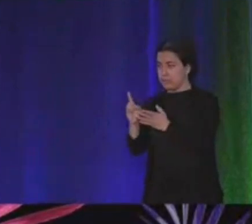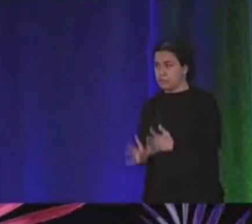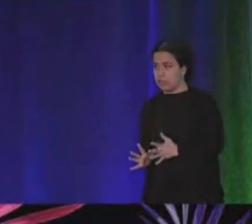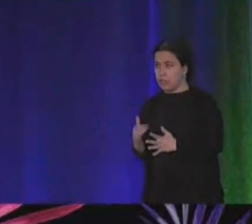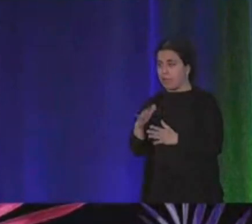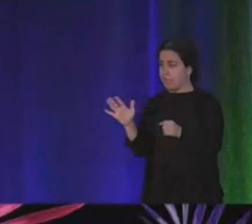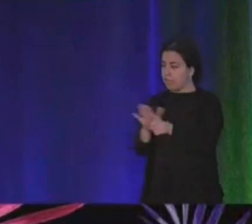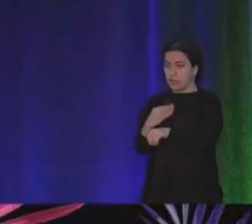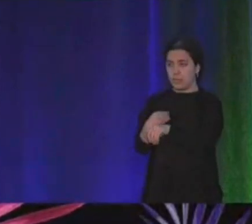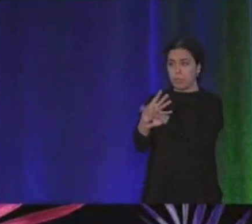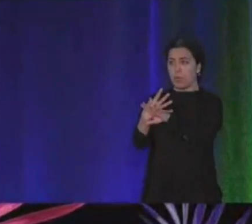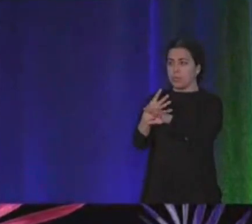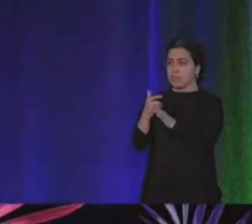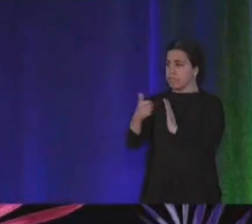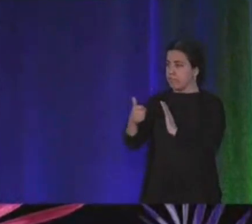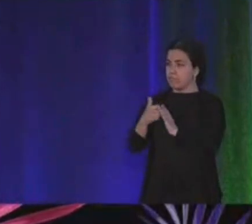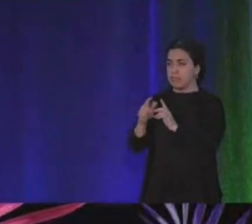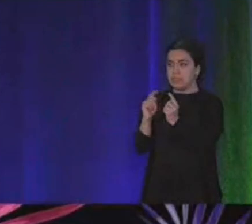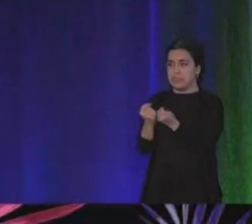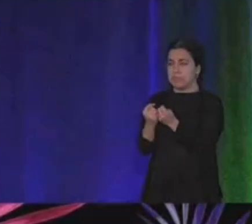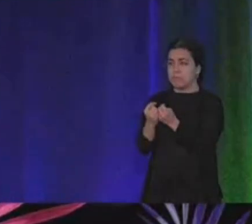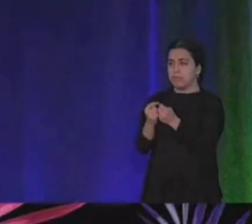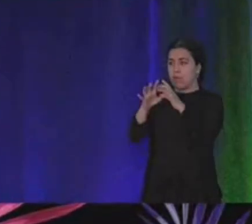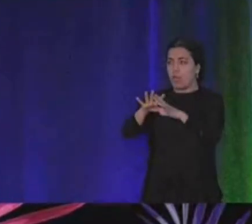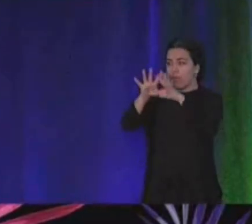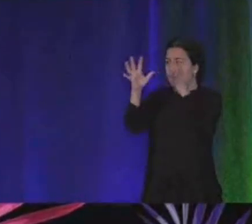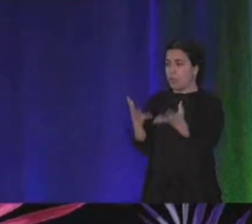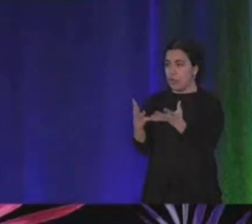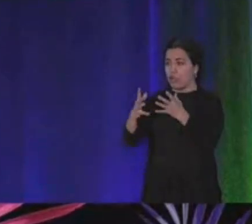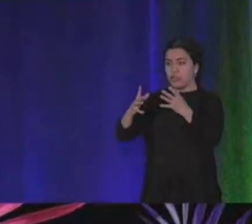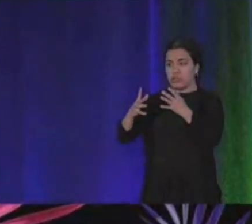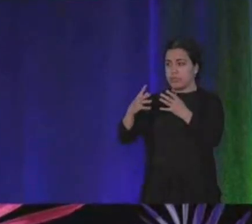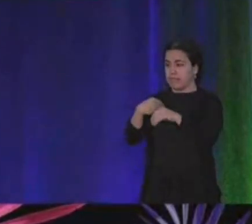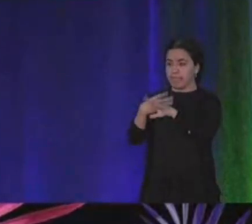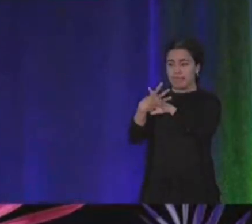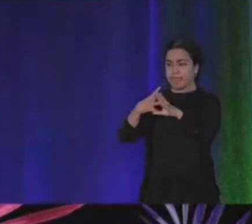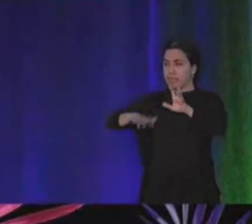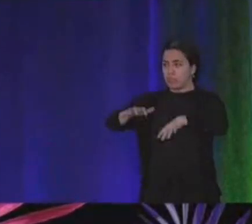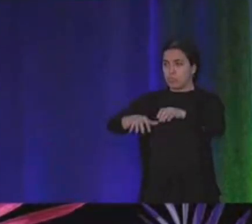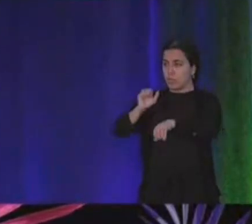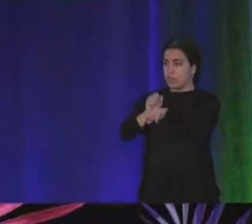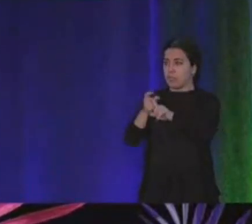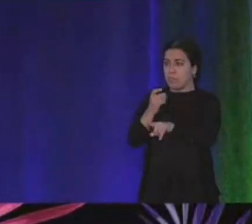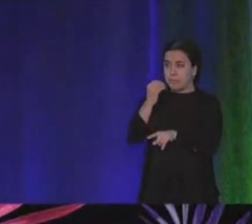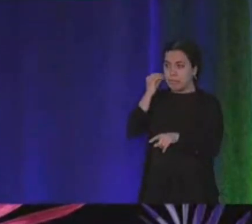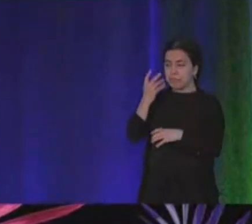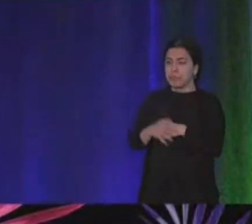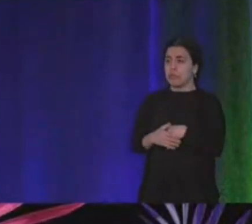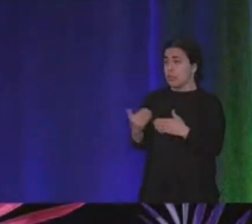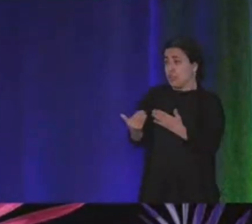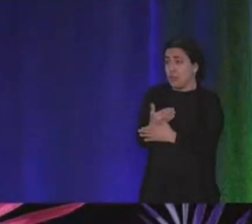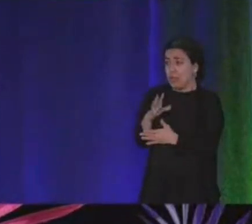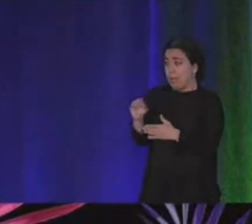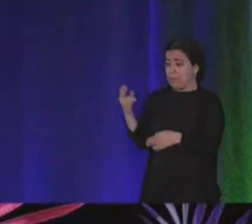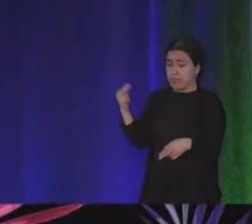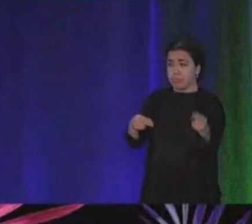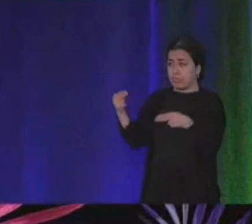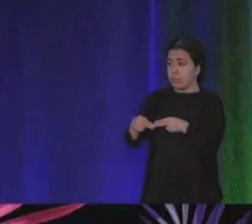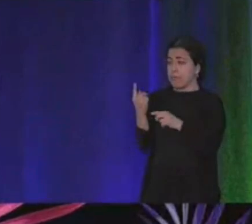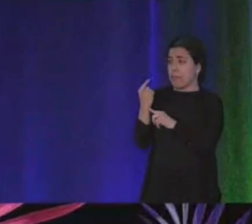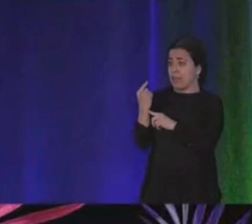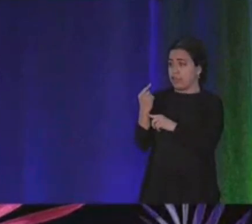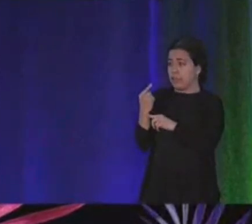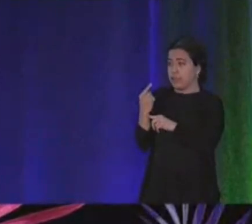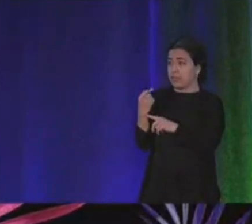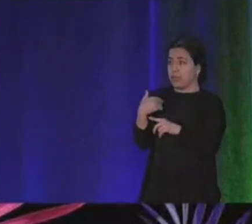located all over the world. And yeah, and we had a new team too. All of us joined the company last year. So, and we inherited the code base.